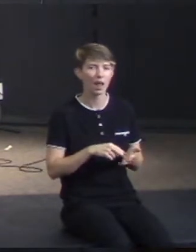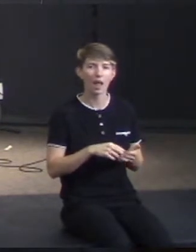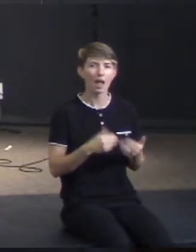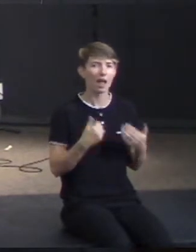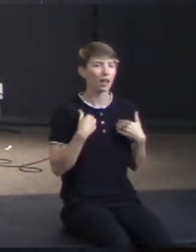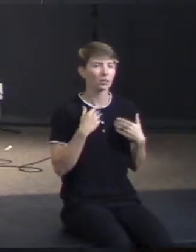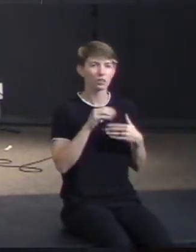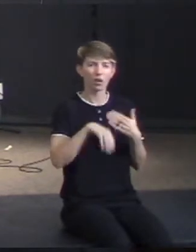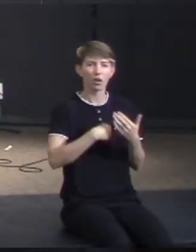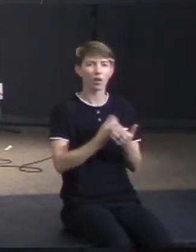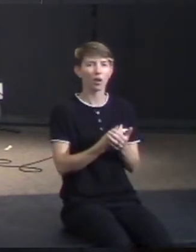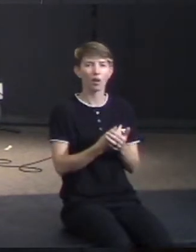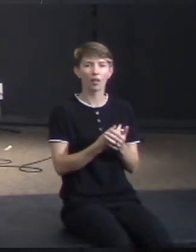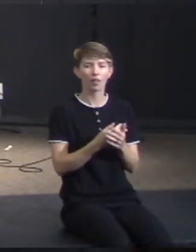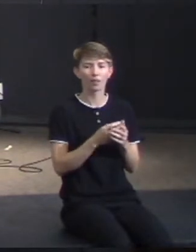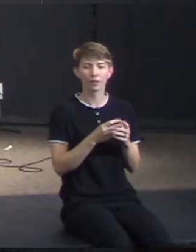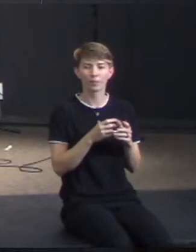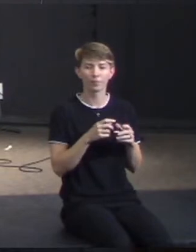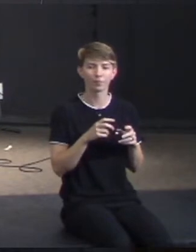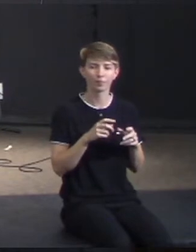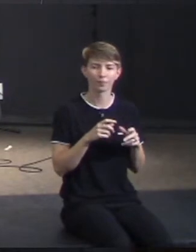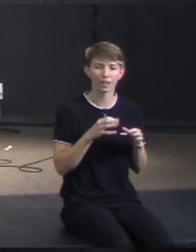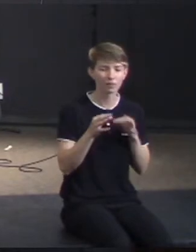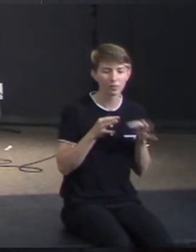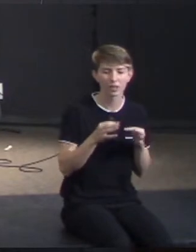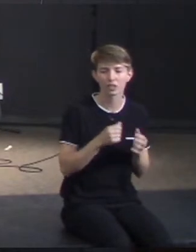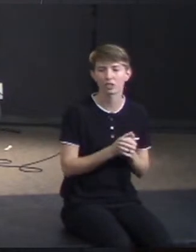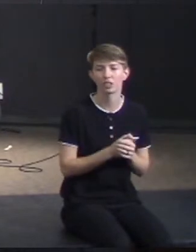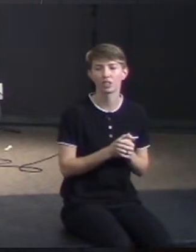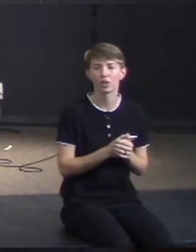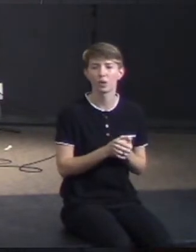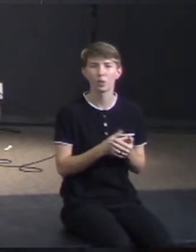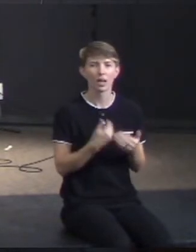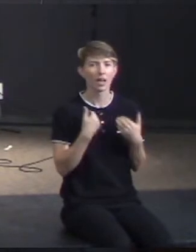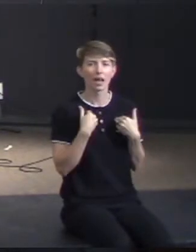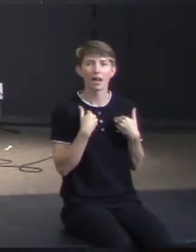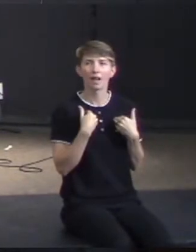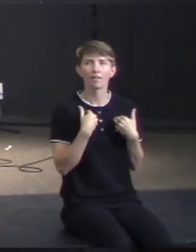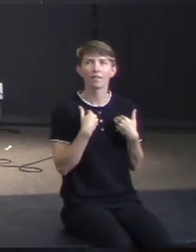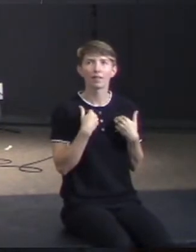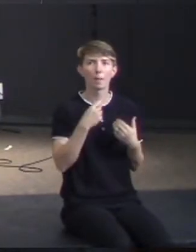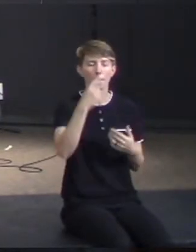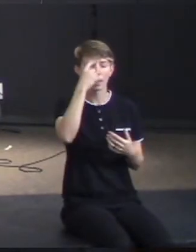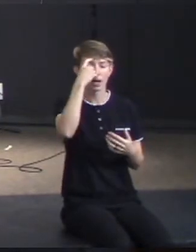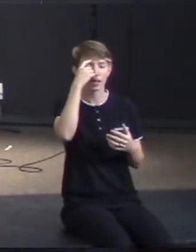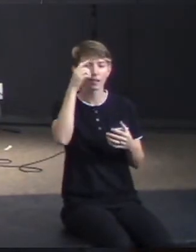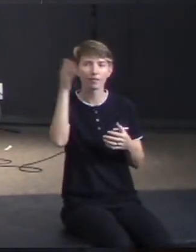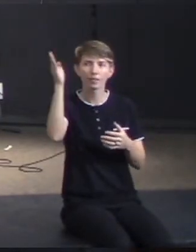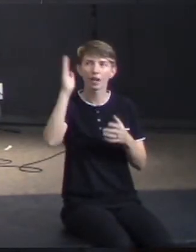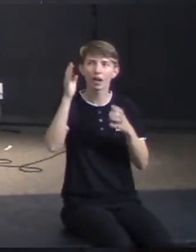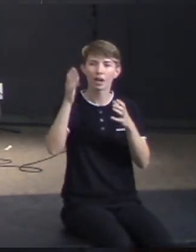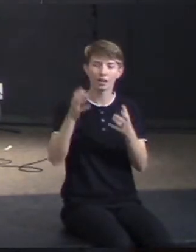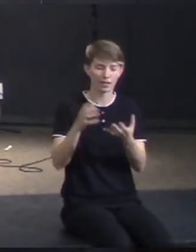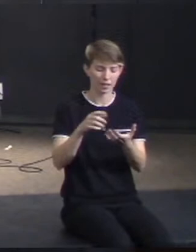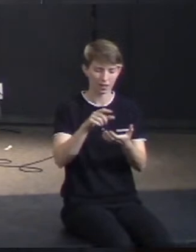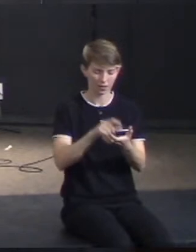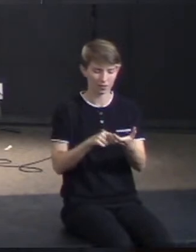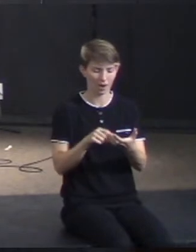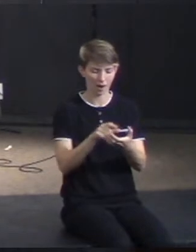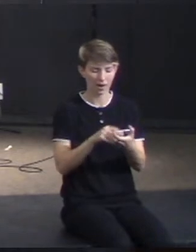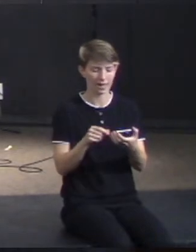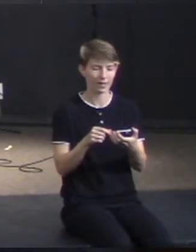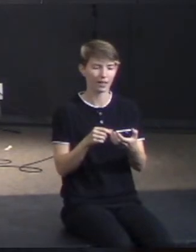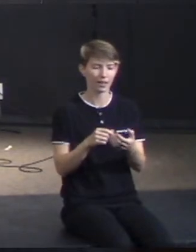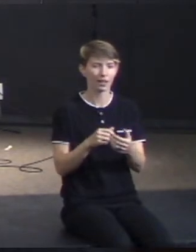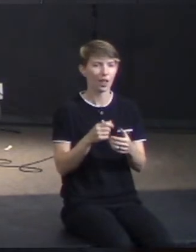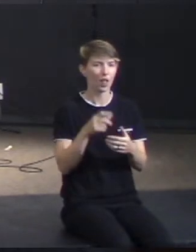for. I mean, we have the mind of God in the palm of our hand that can look up every detail of